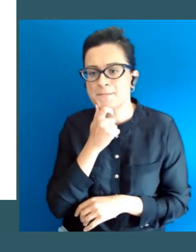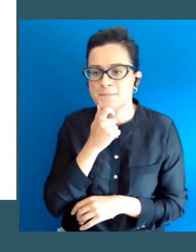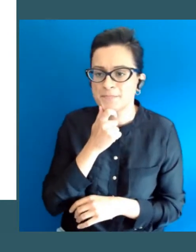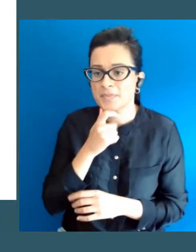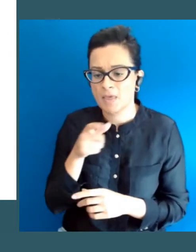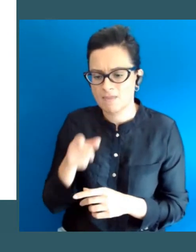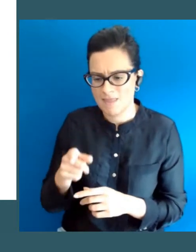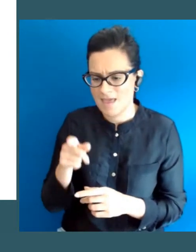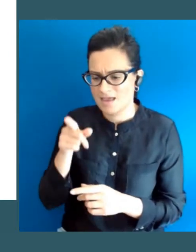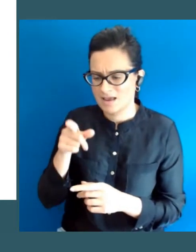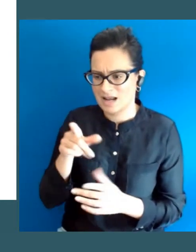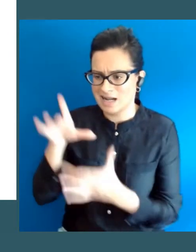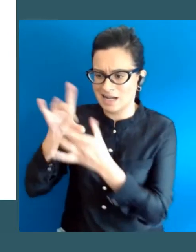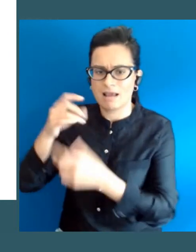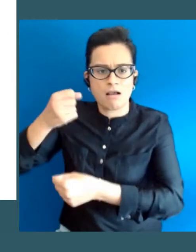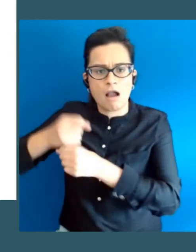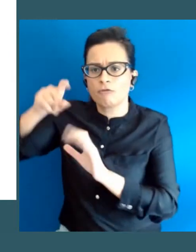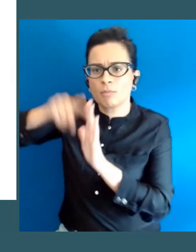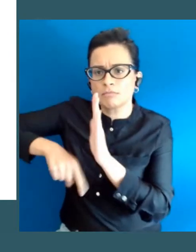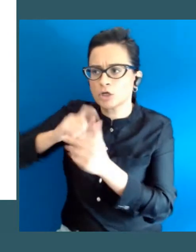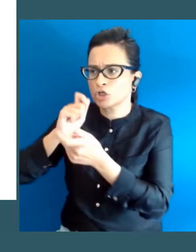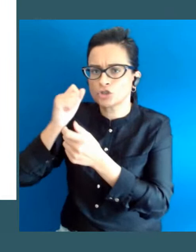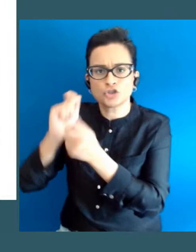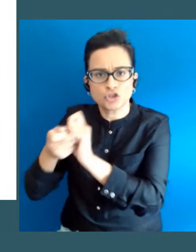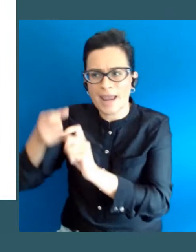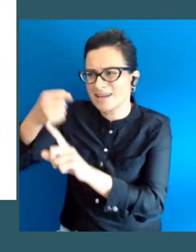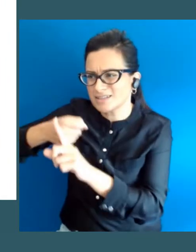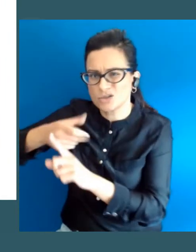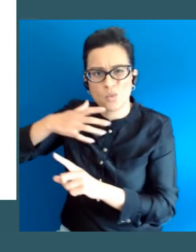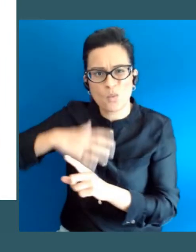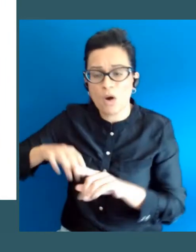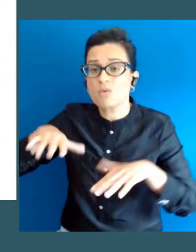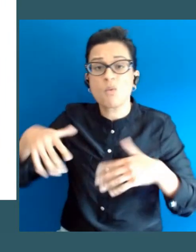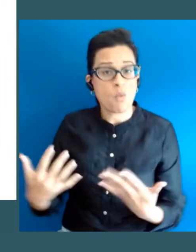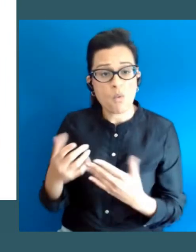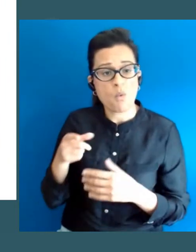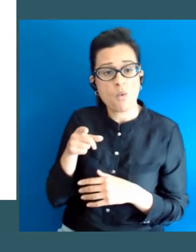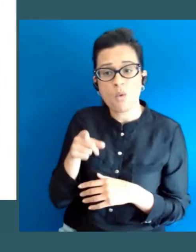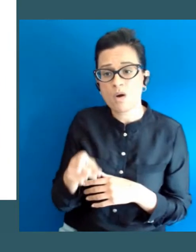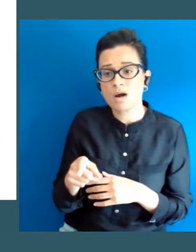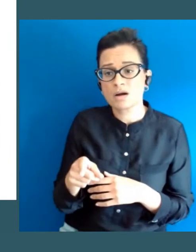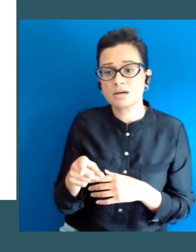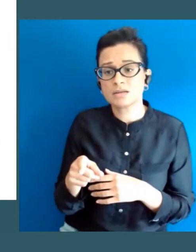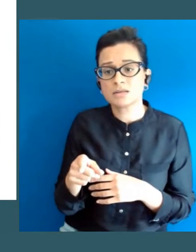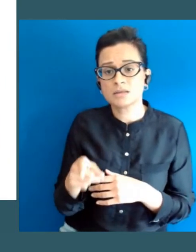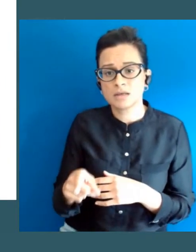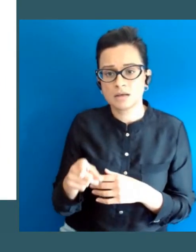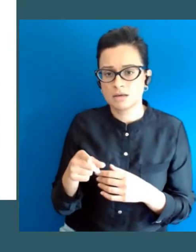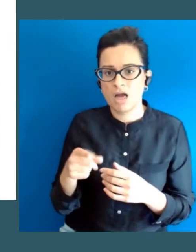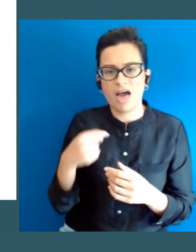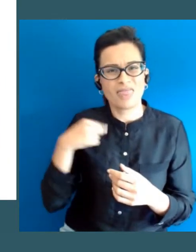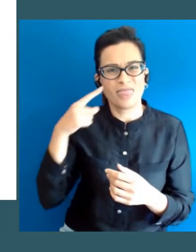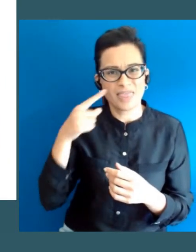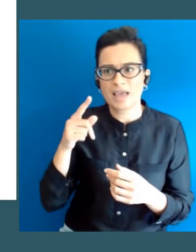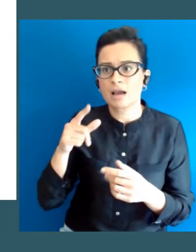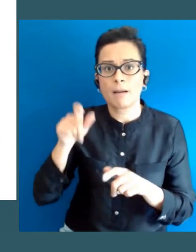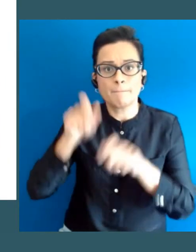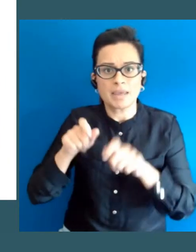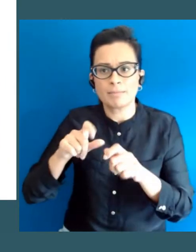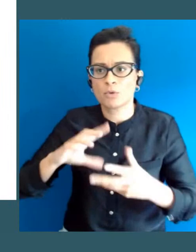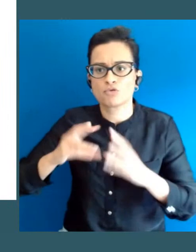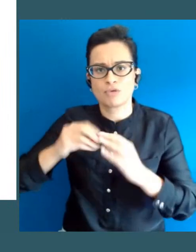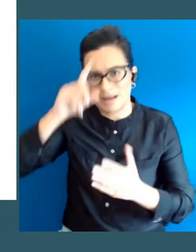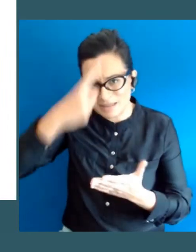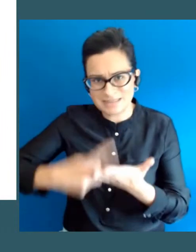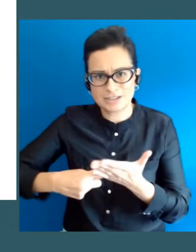in that. We might actually want to bring it under the spotlight spotlighted decision makers, etc. So we